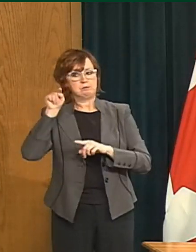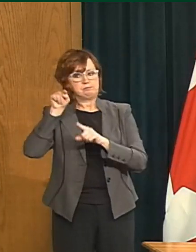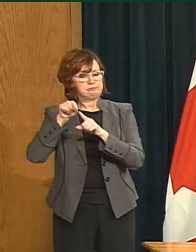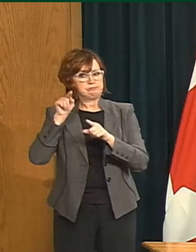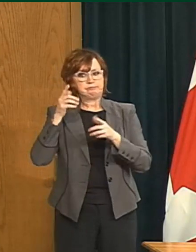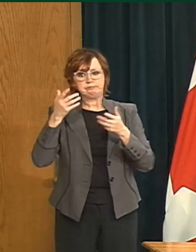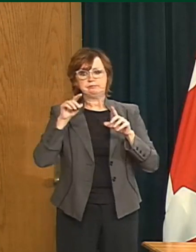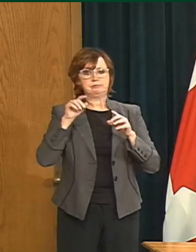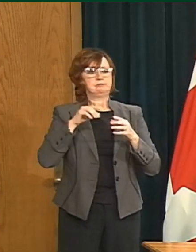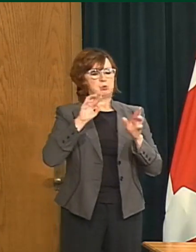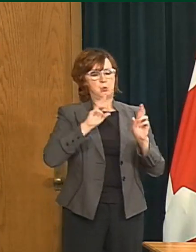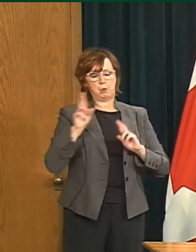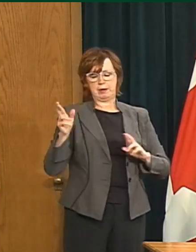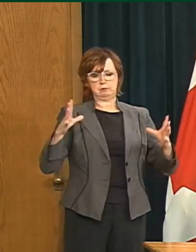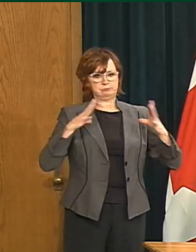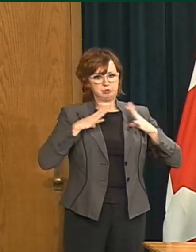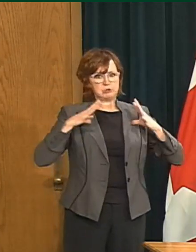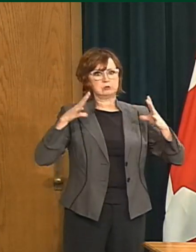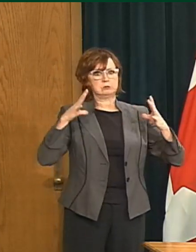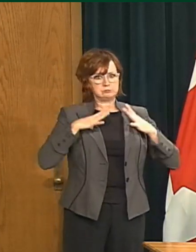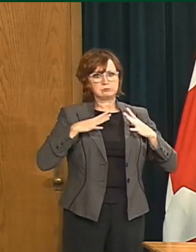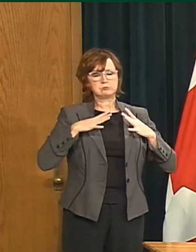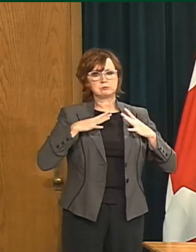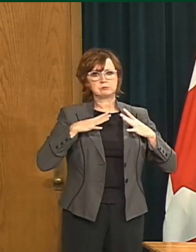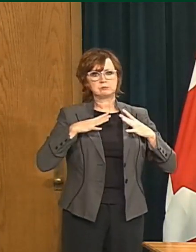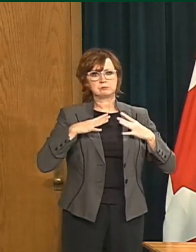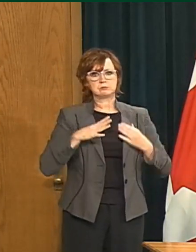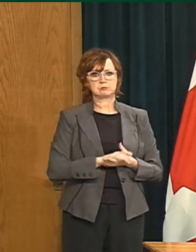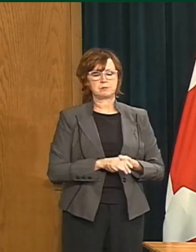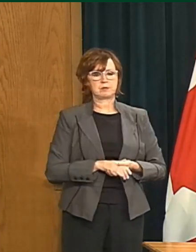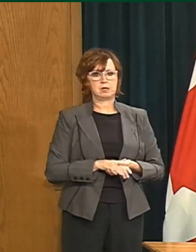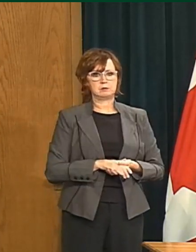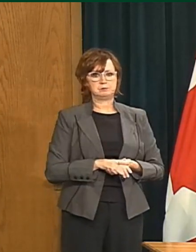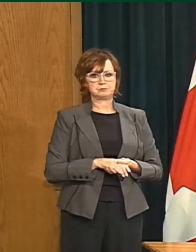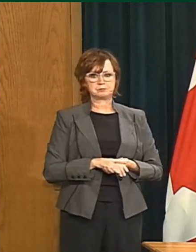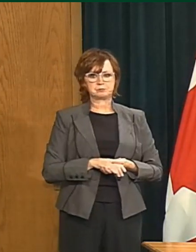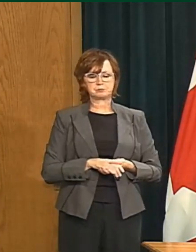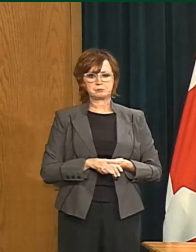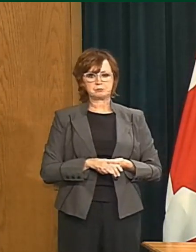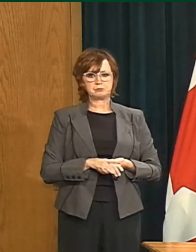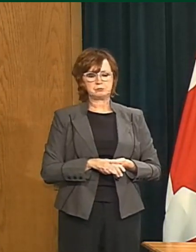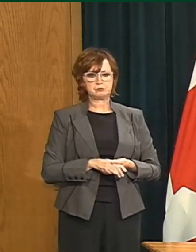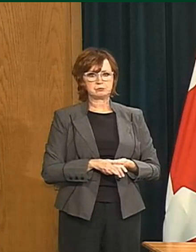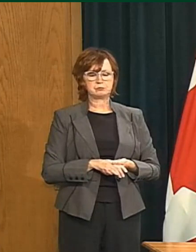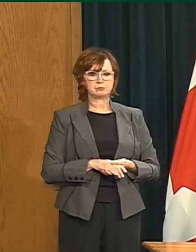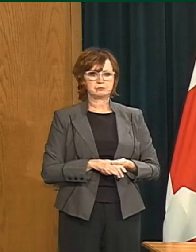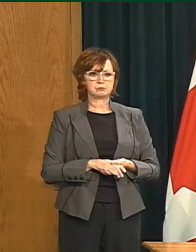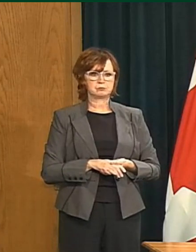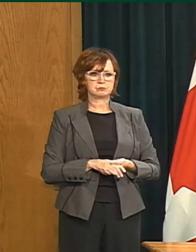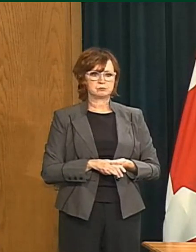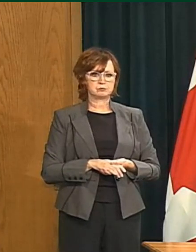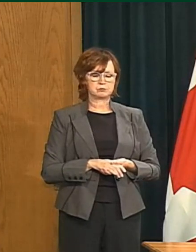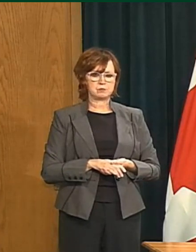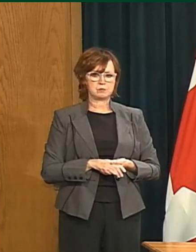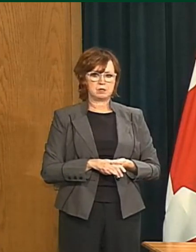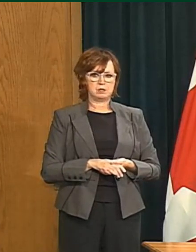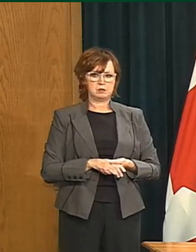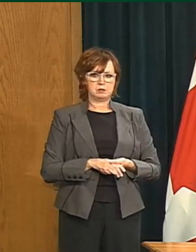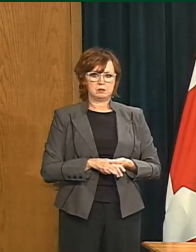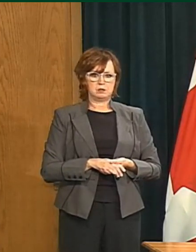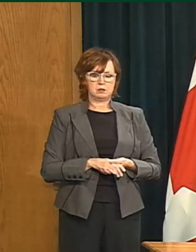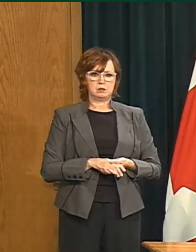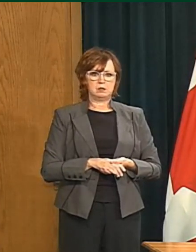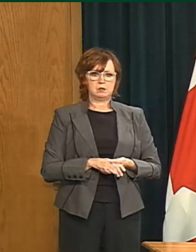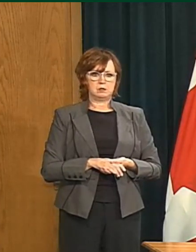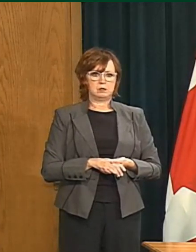coming at us. I've said that from day one. In saying all of that, and I said earlier, we all